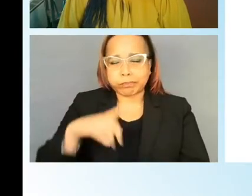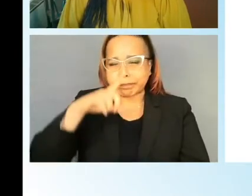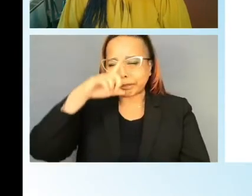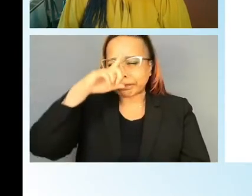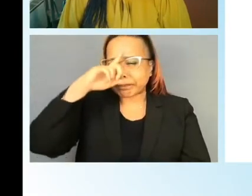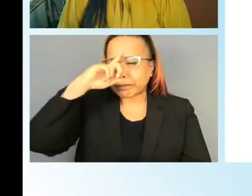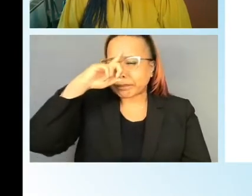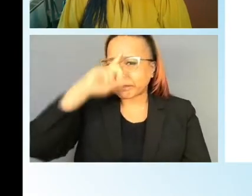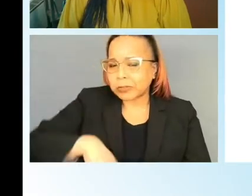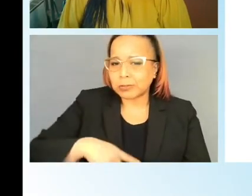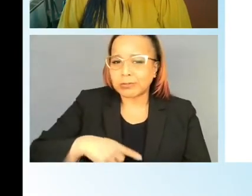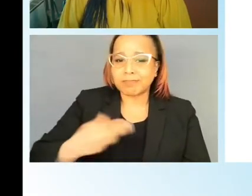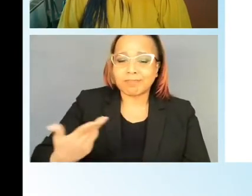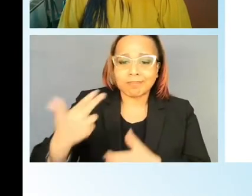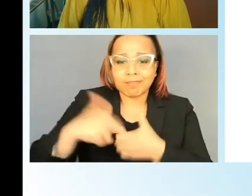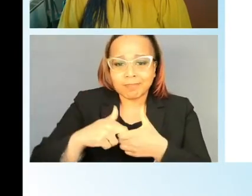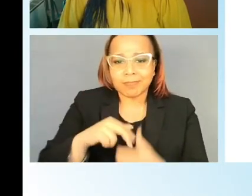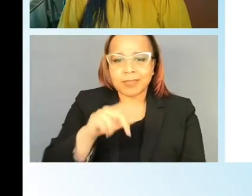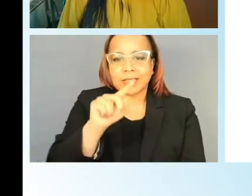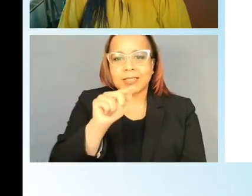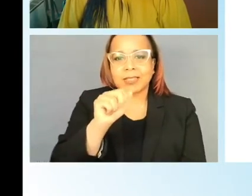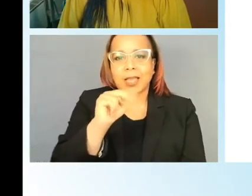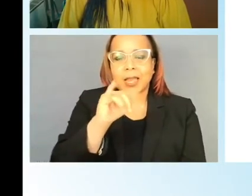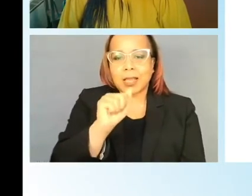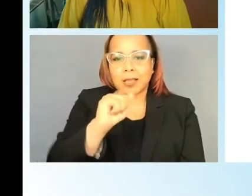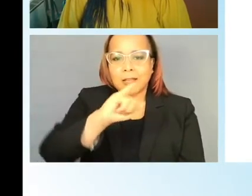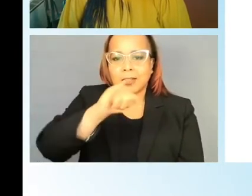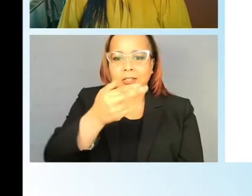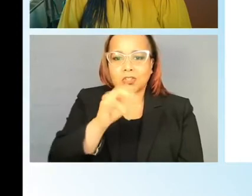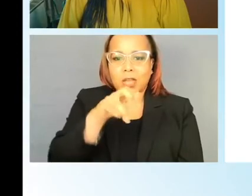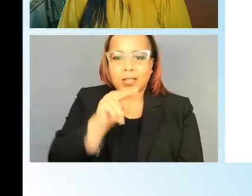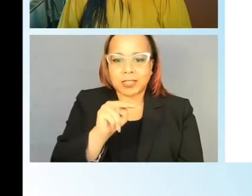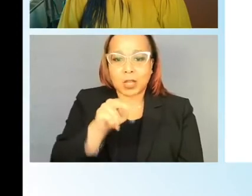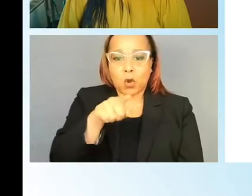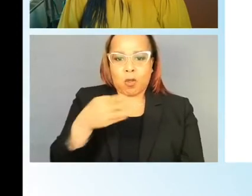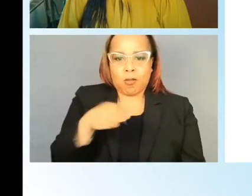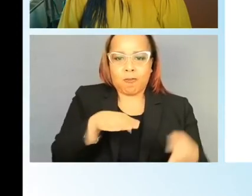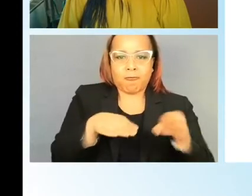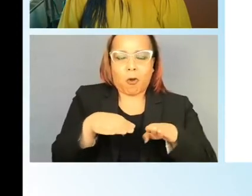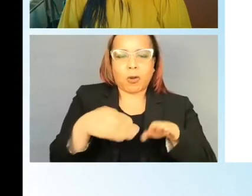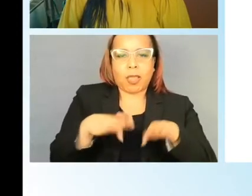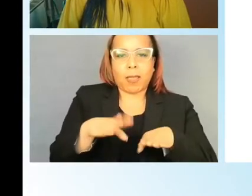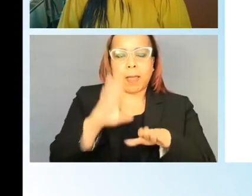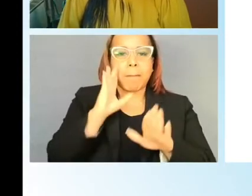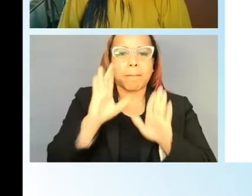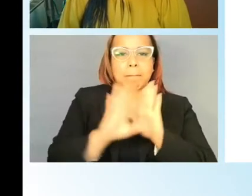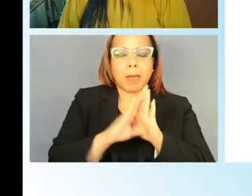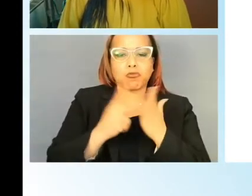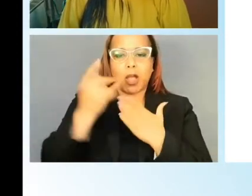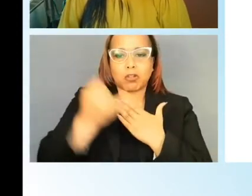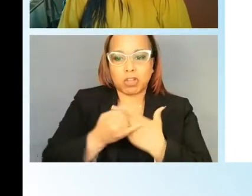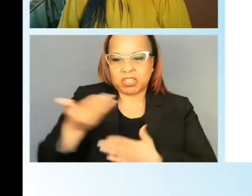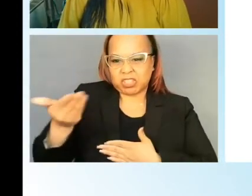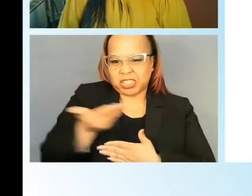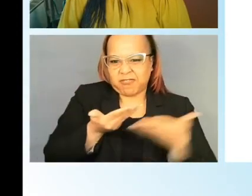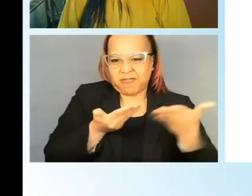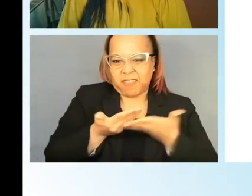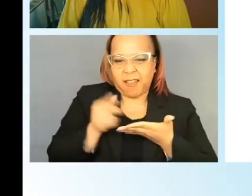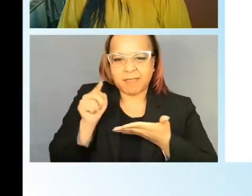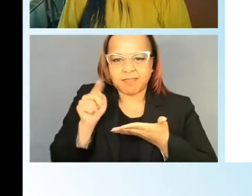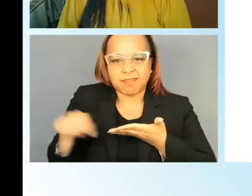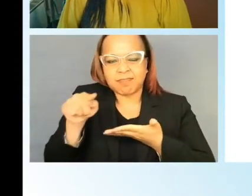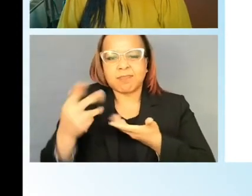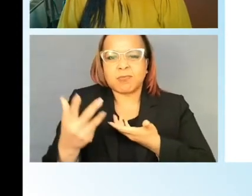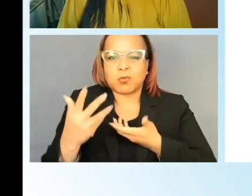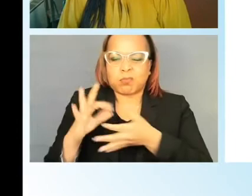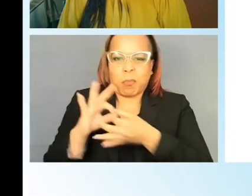of Tanika Lewis Johnson and her Folded Map Project. And she invited a couple of the Map twins that are part of her